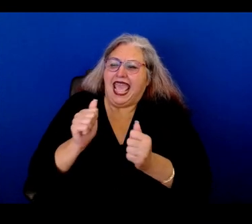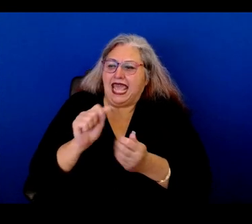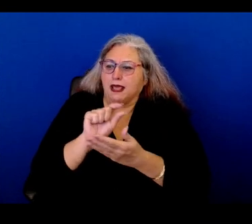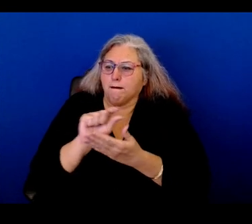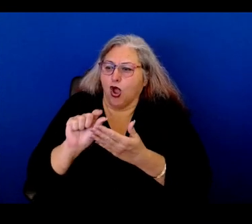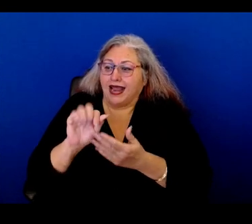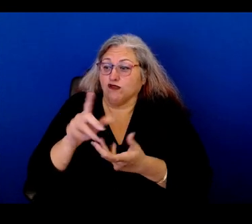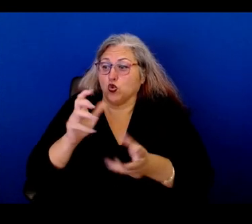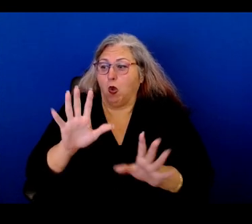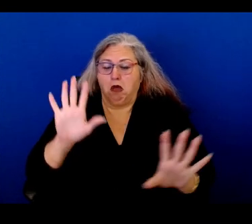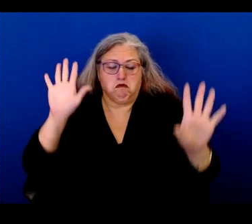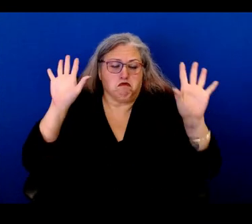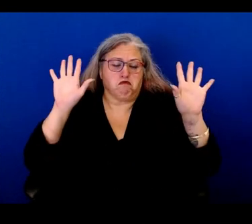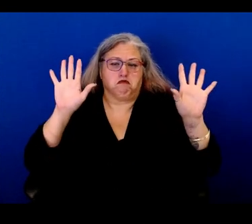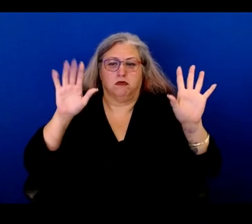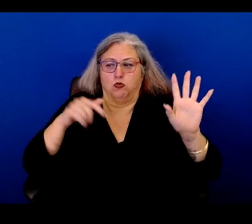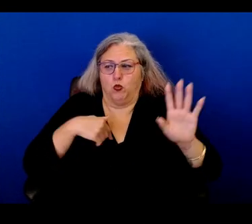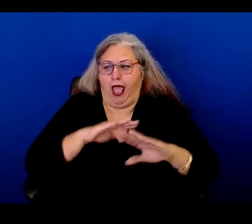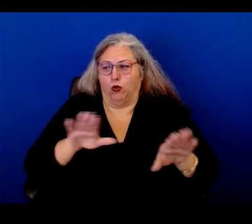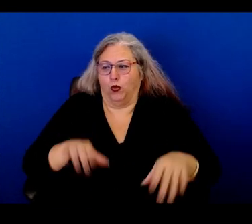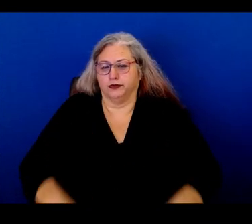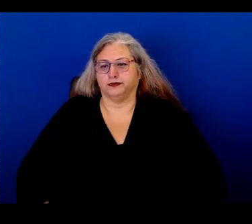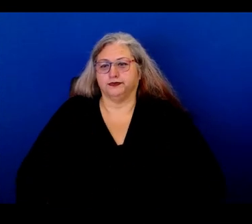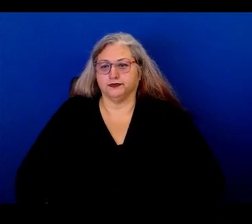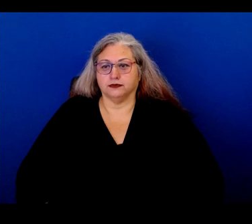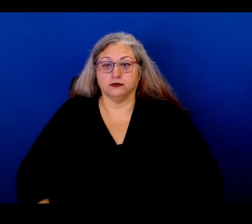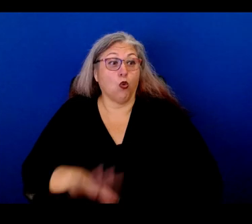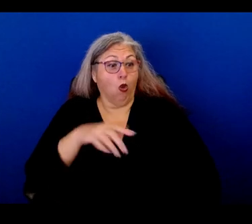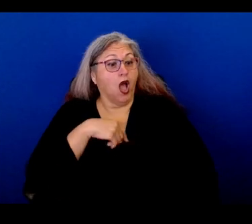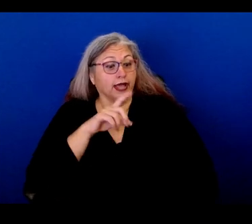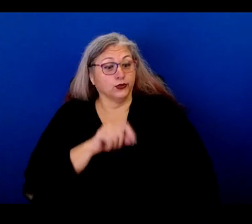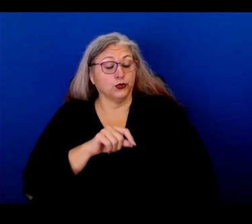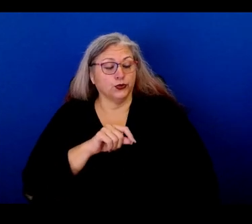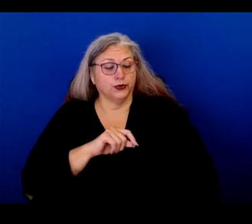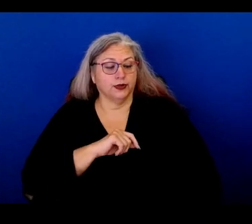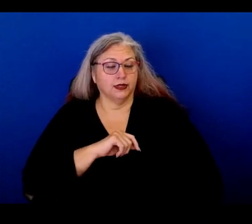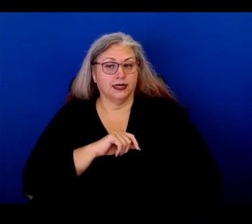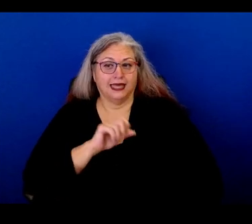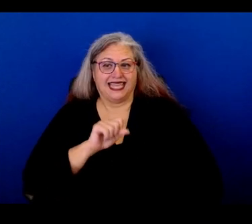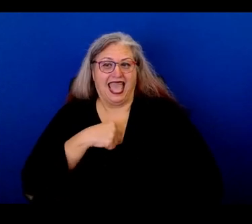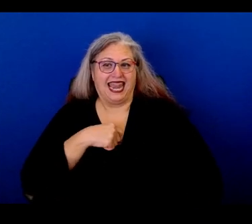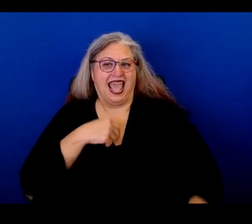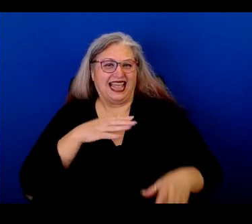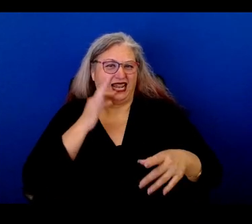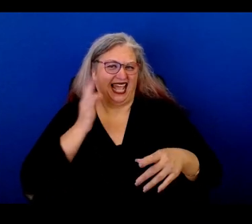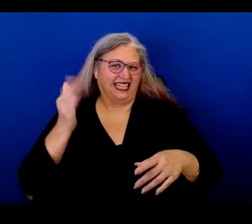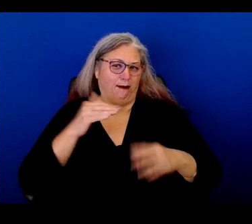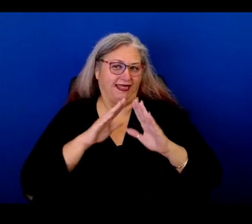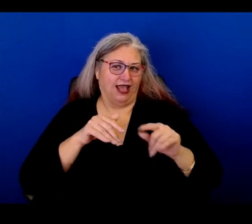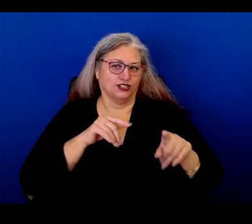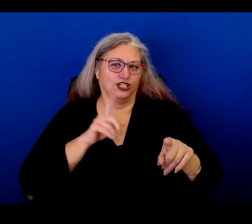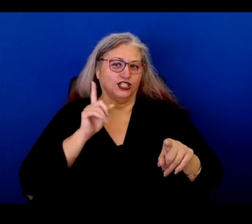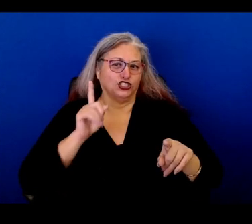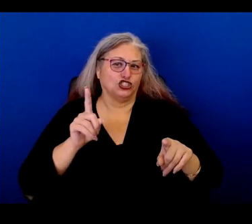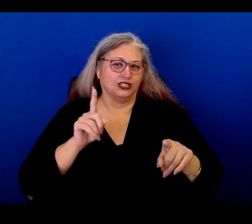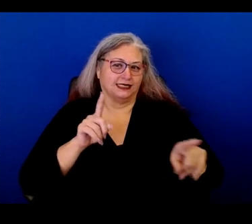that. And if you don't want me to, you know, we won't. I do. Can I let my cat inside the house? She's Can